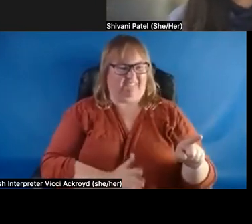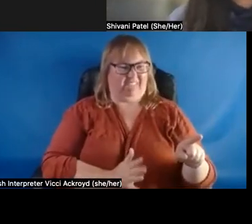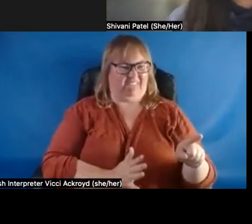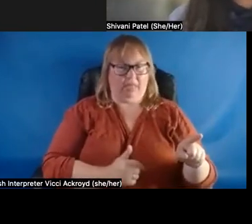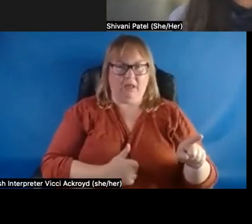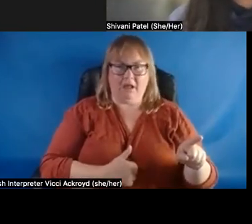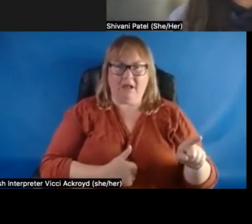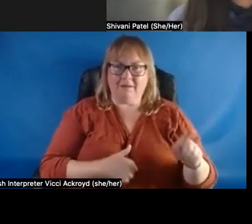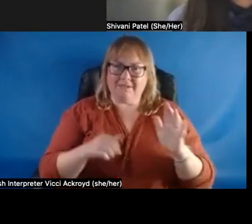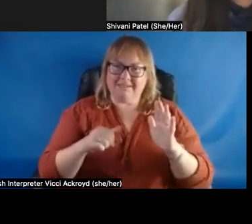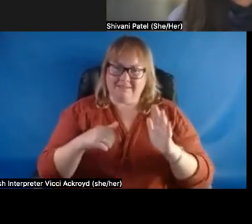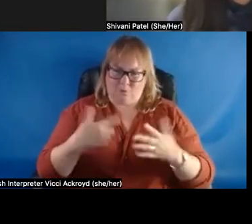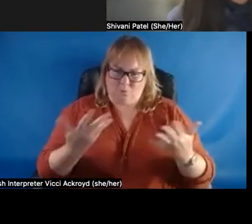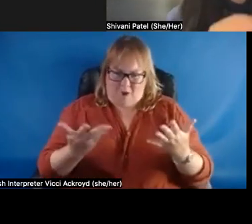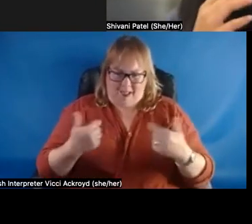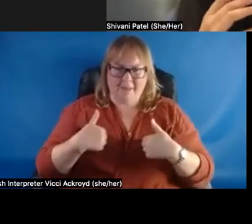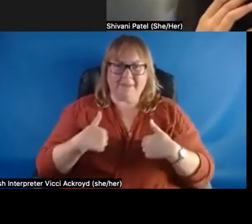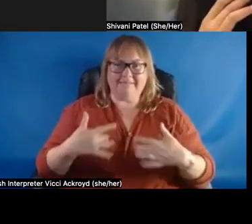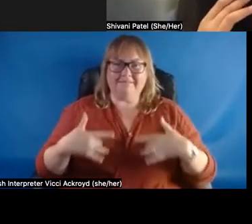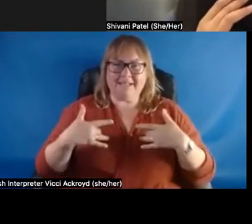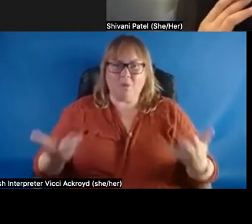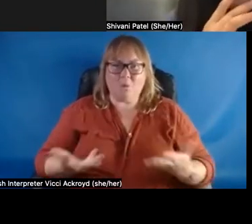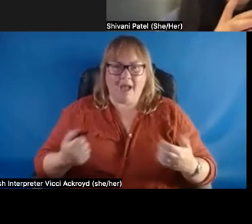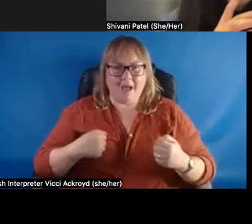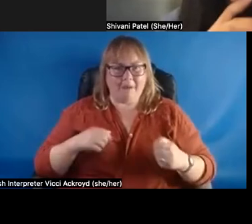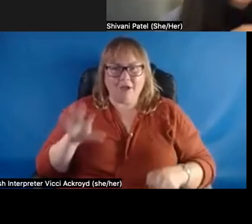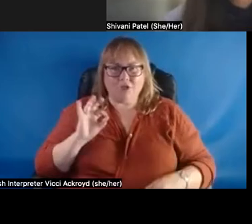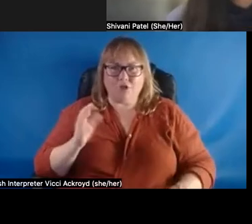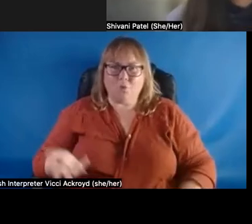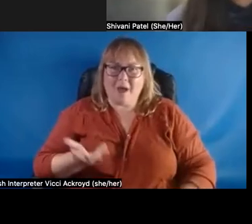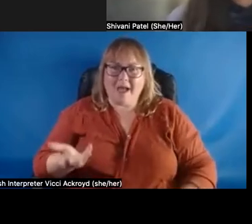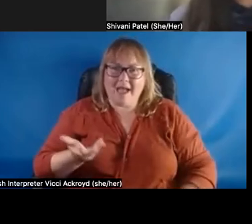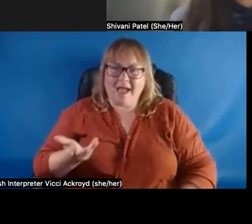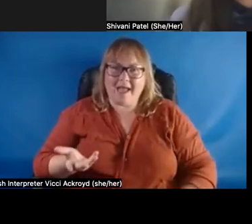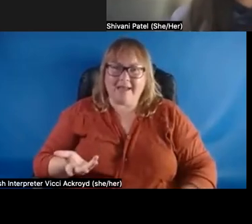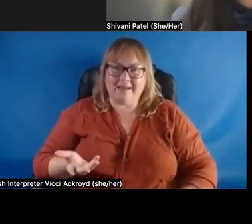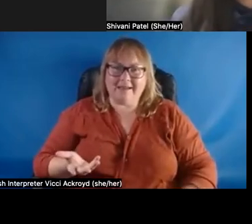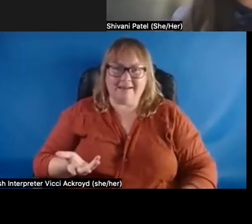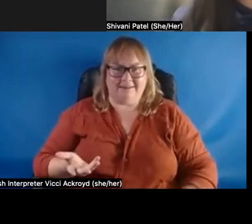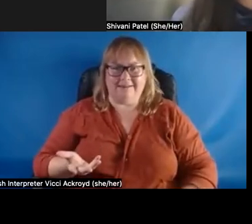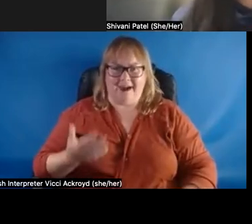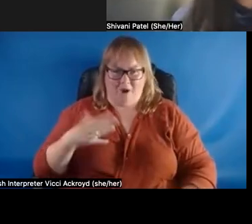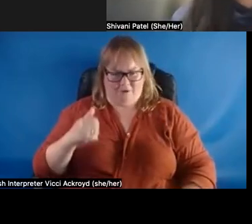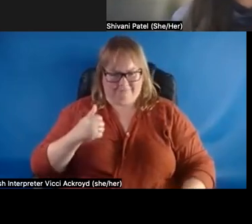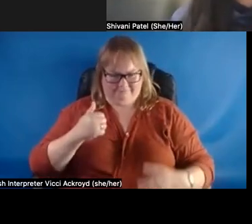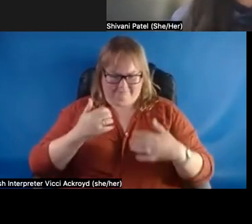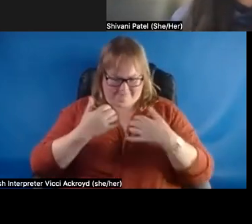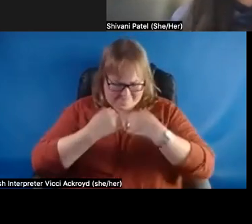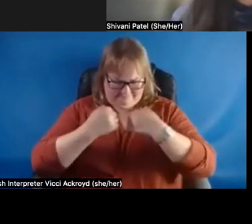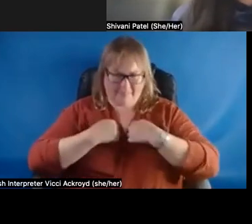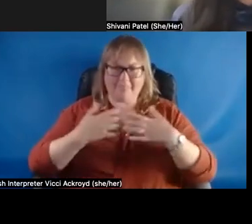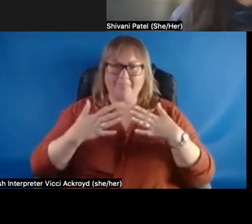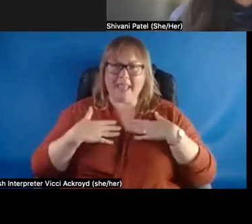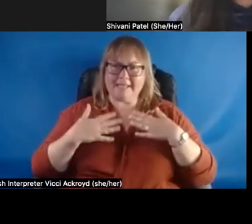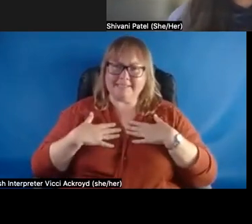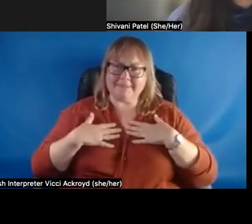exist in this kind of system when you can't be who you are, or who you want to be, or whom